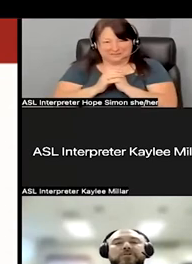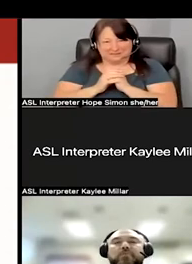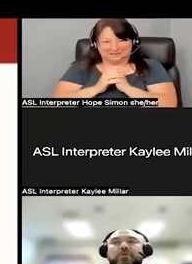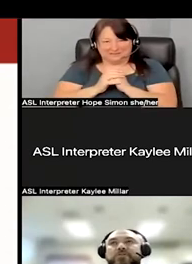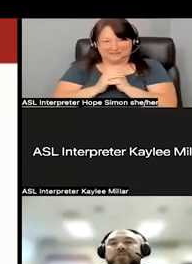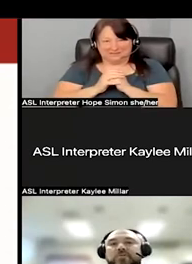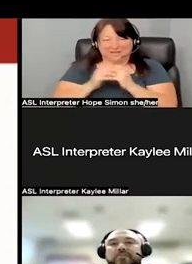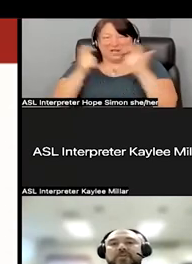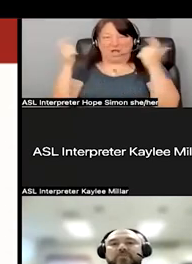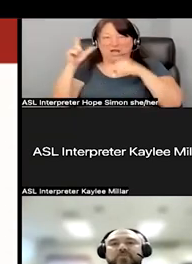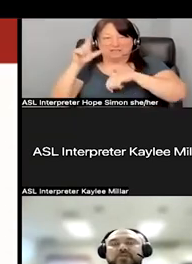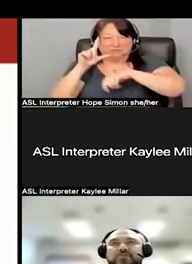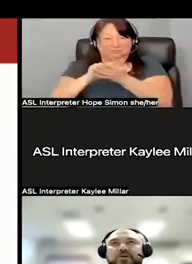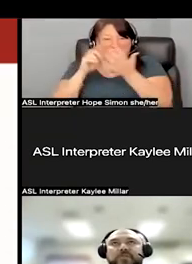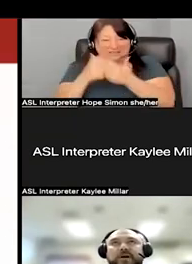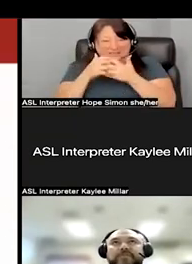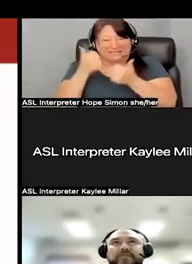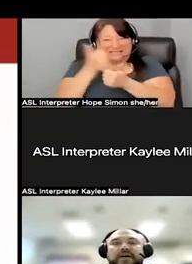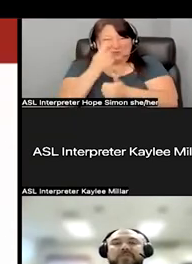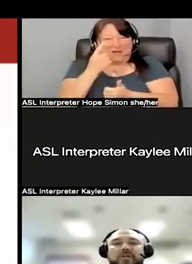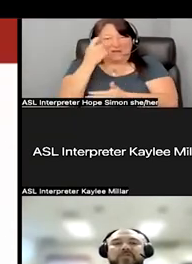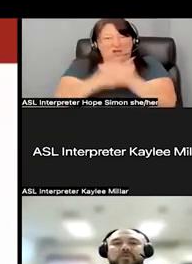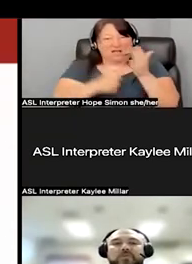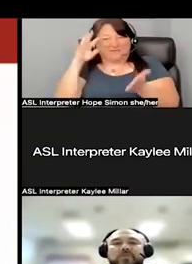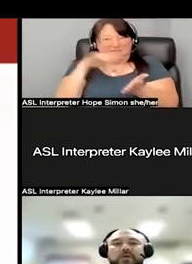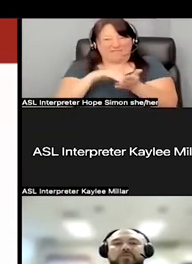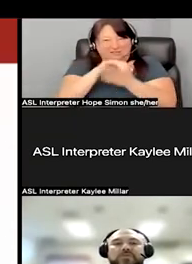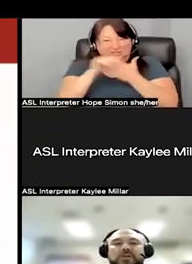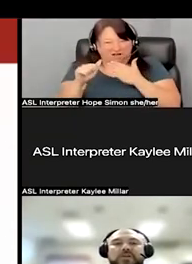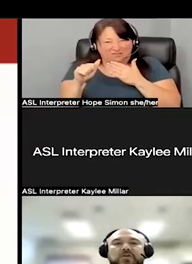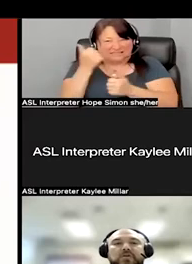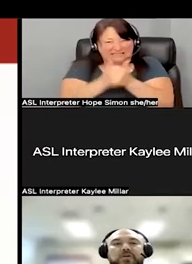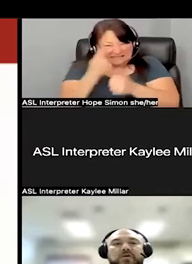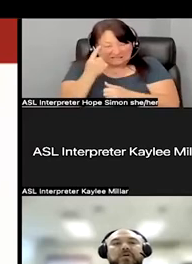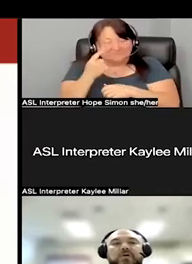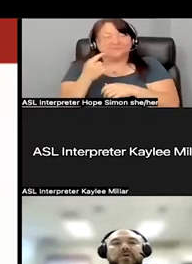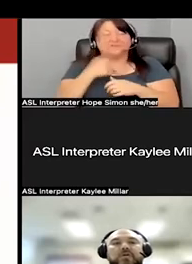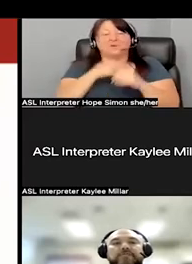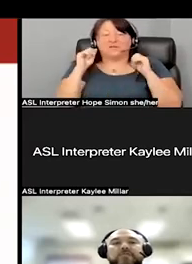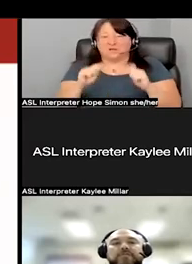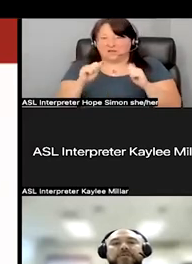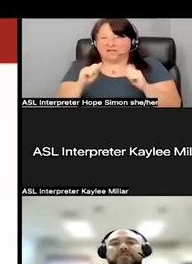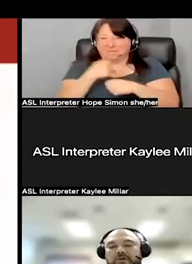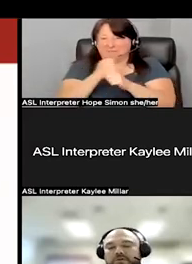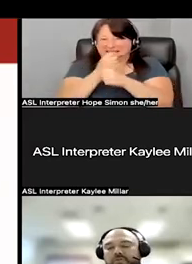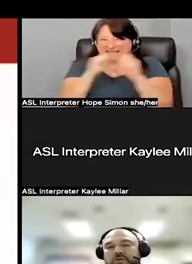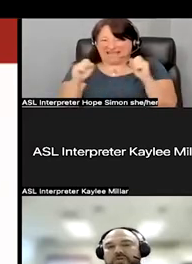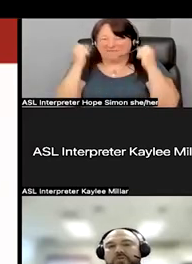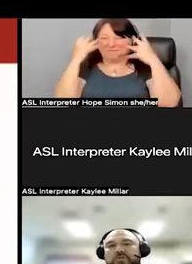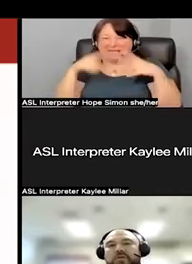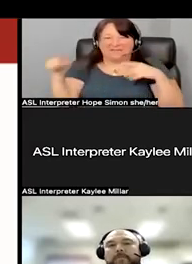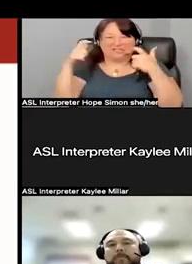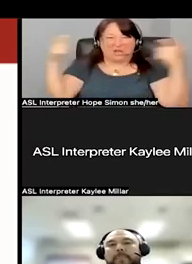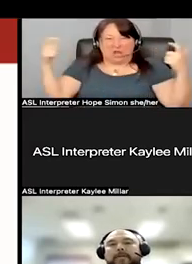Large printers, each one of these large printers cost about $5,000. So we were able to secure quite a few of these large printers.